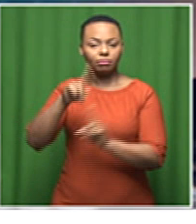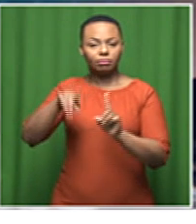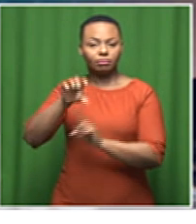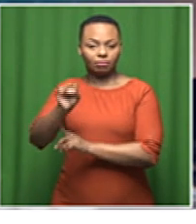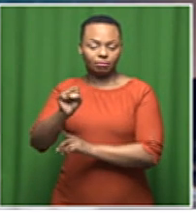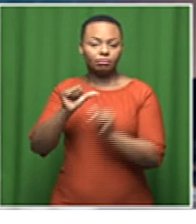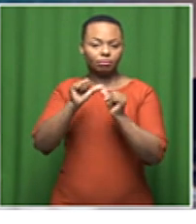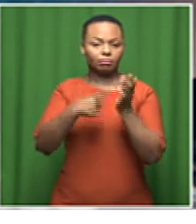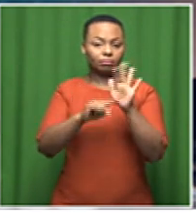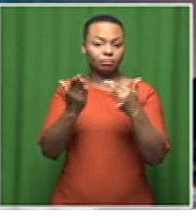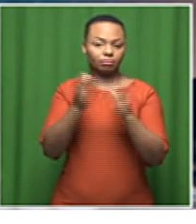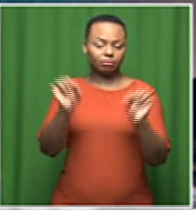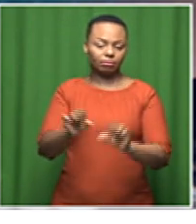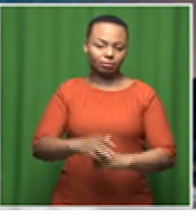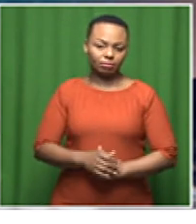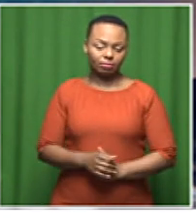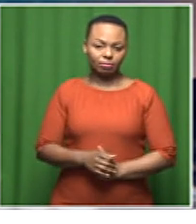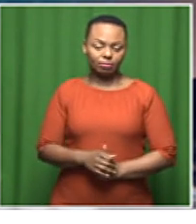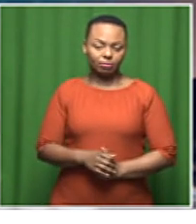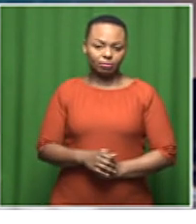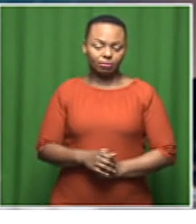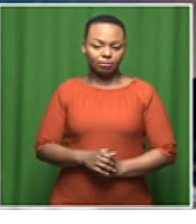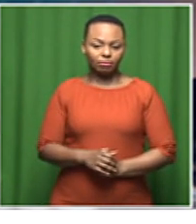The show continues after the break. Stay with us.